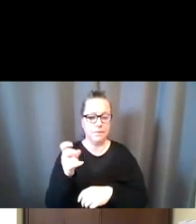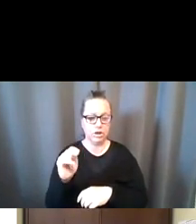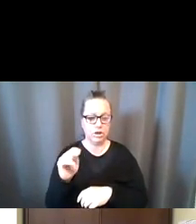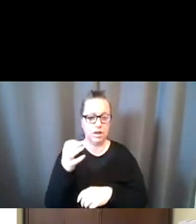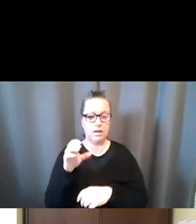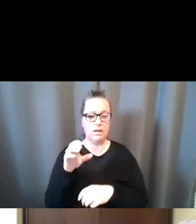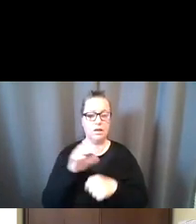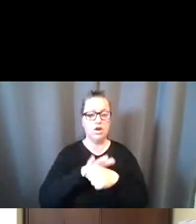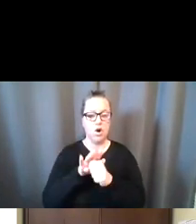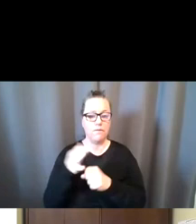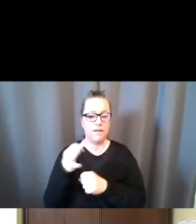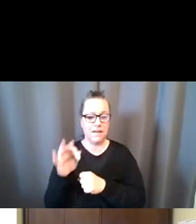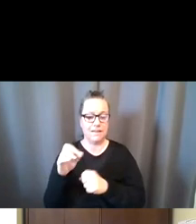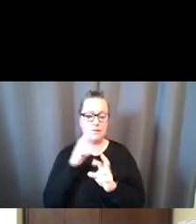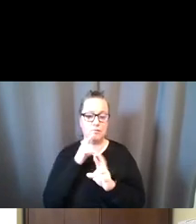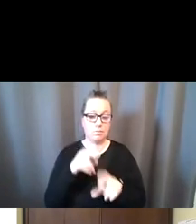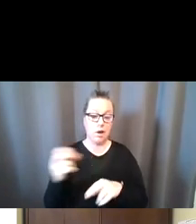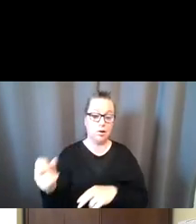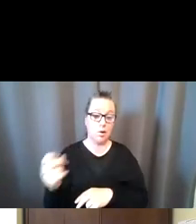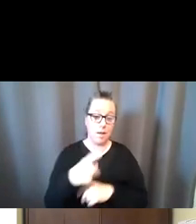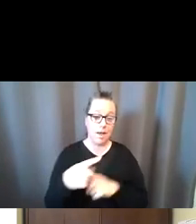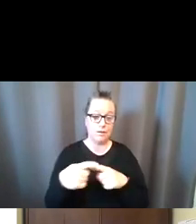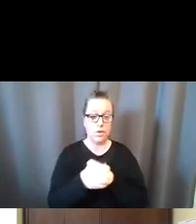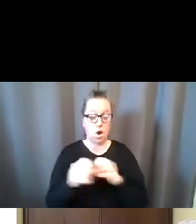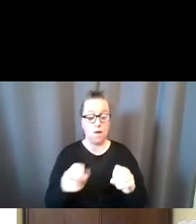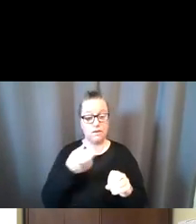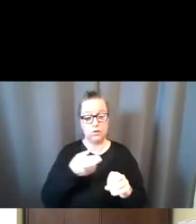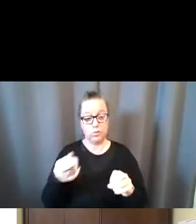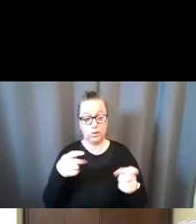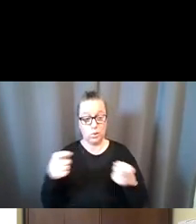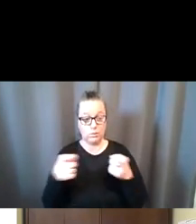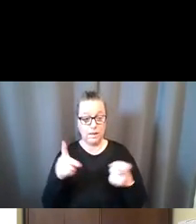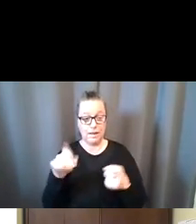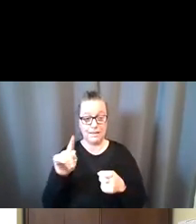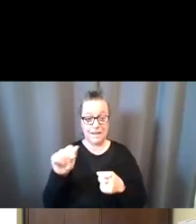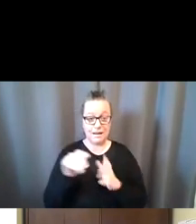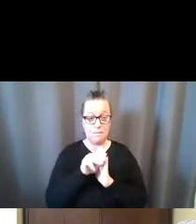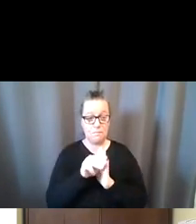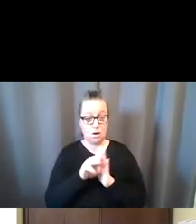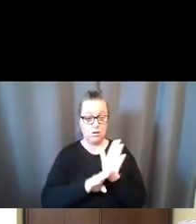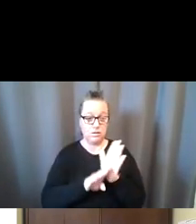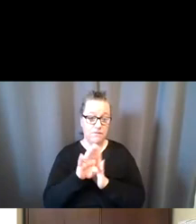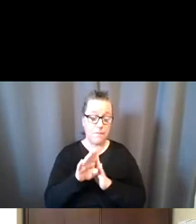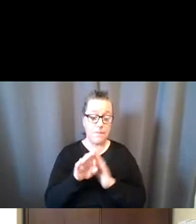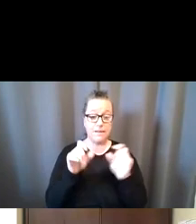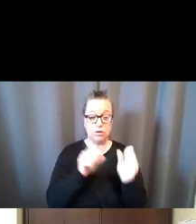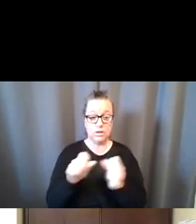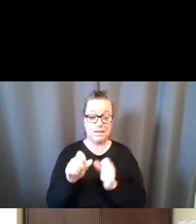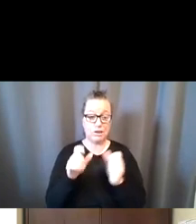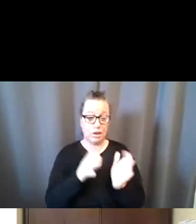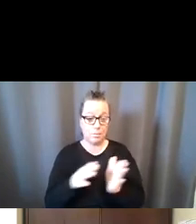response, return to the office, resource management, data model development, our strategic planning